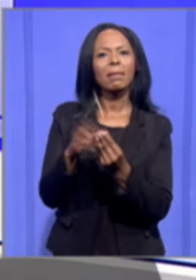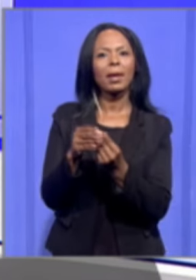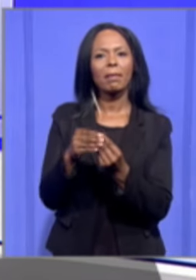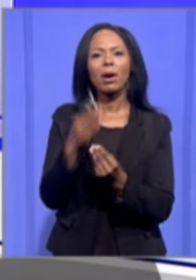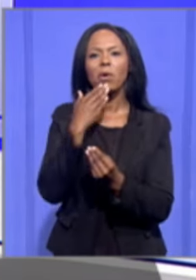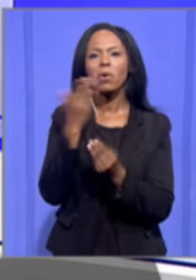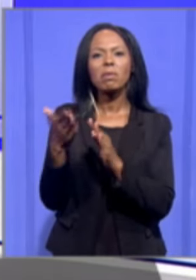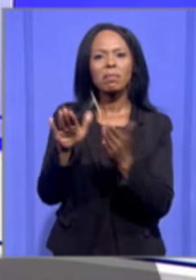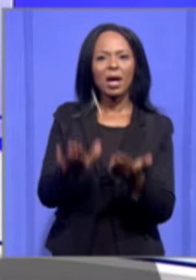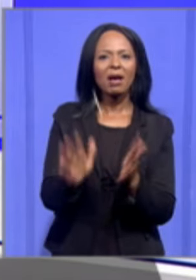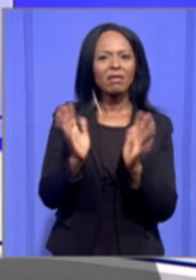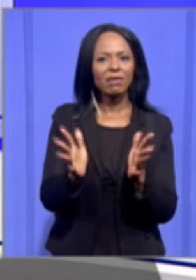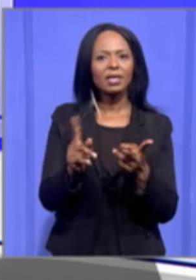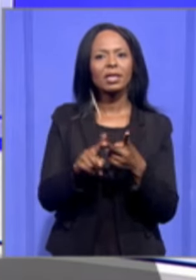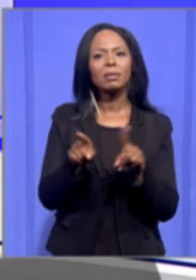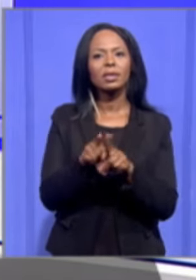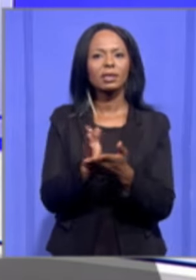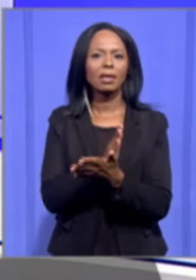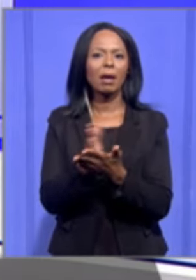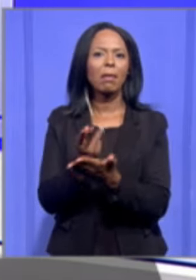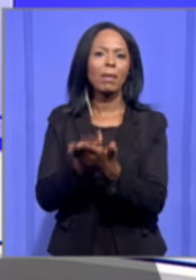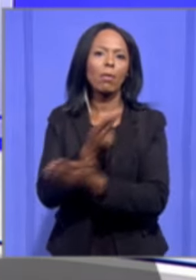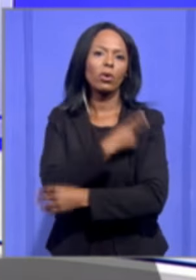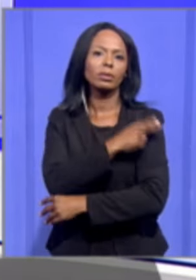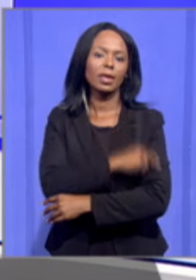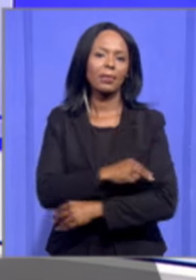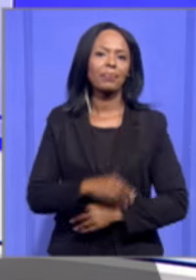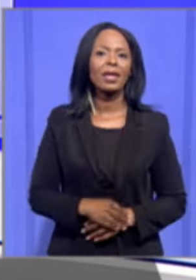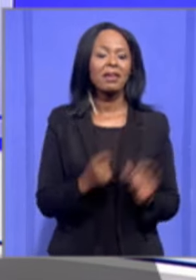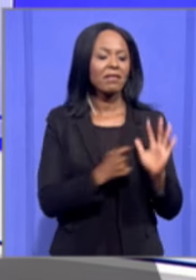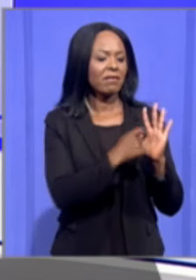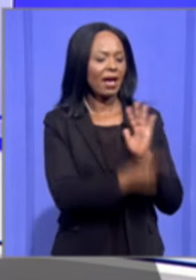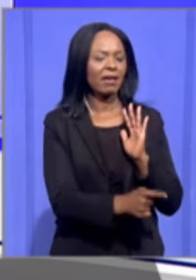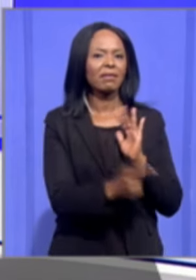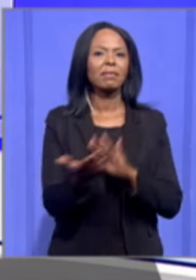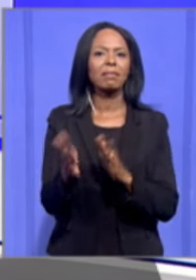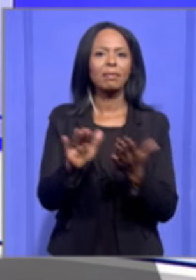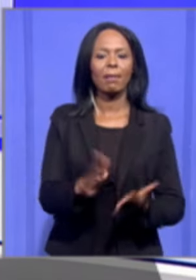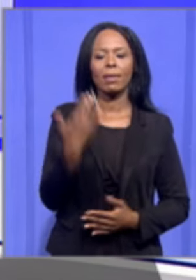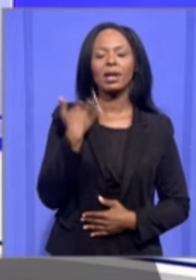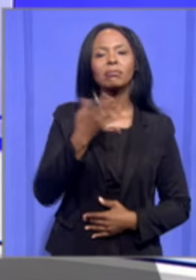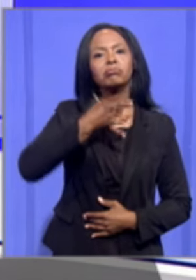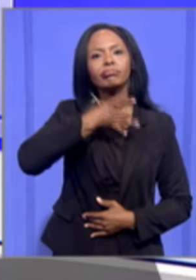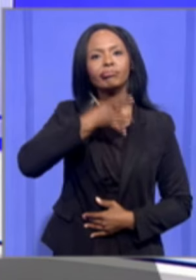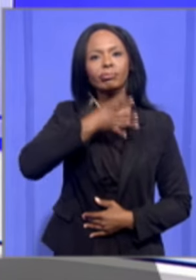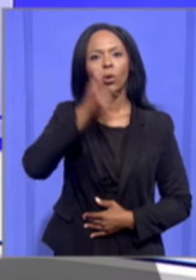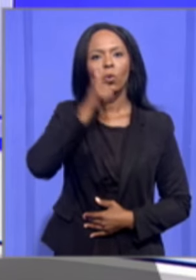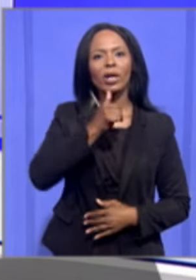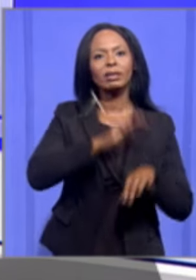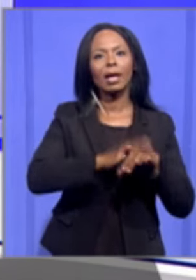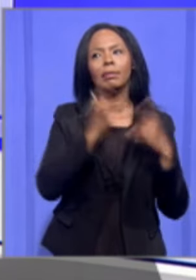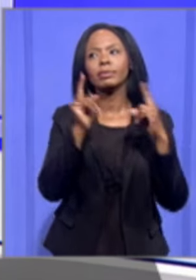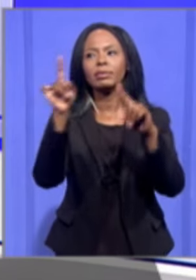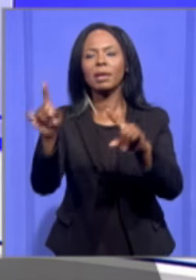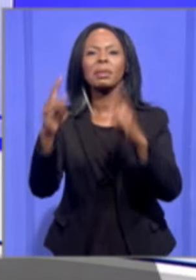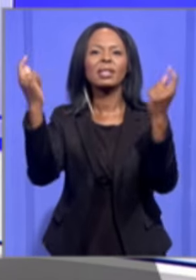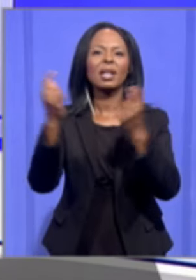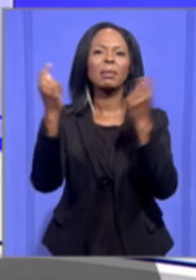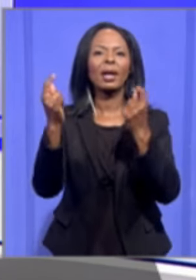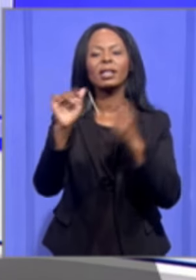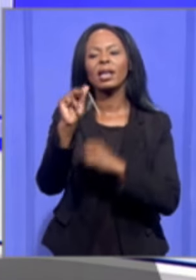ba santseng ba le kwa bookelong. Botlhano jono bo tlhokafetse la matlhatso fa bo ne bo le mo tseleng go ya kwa moletlong